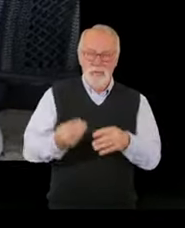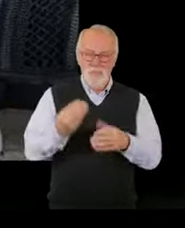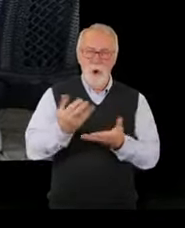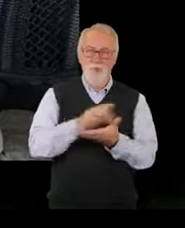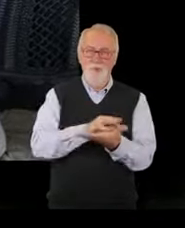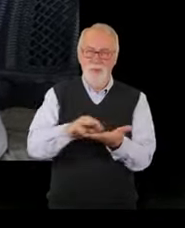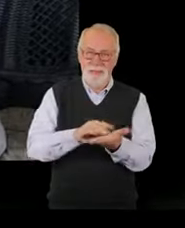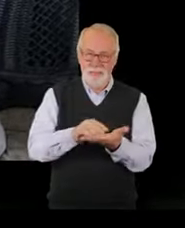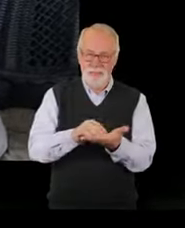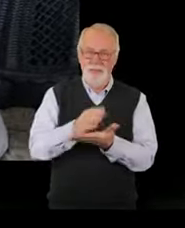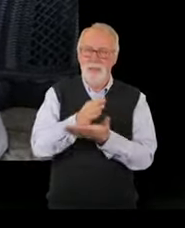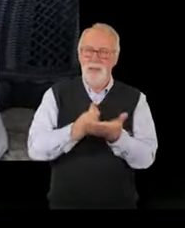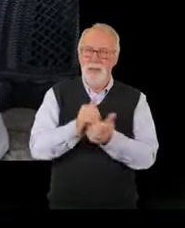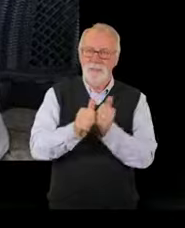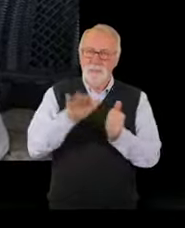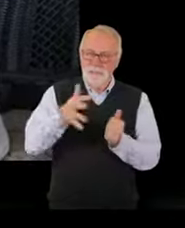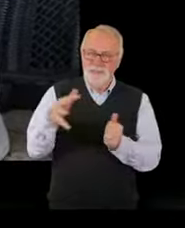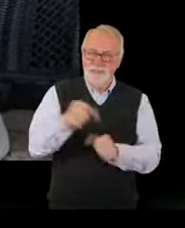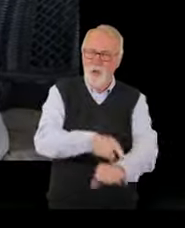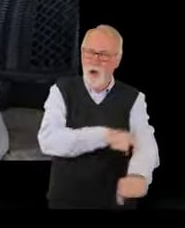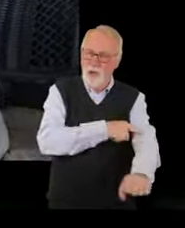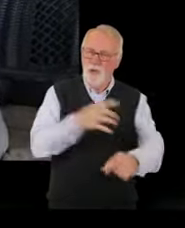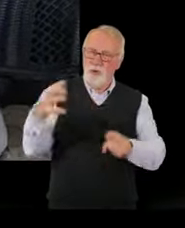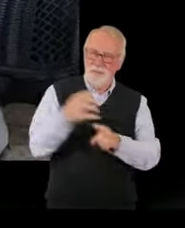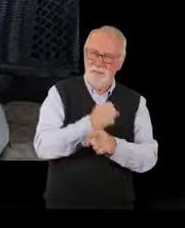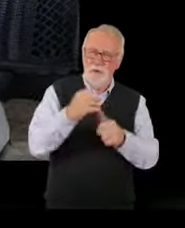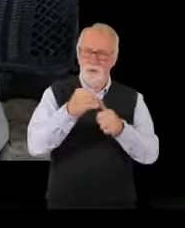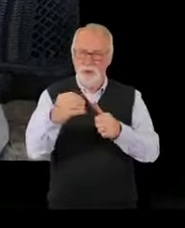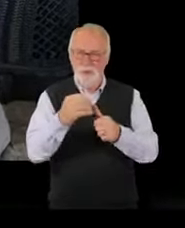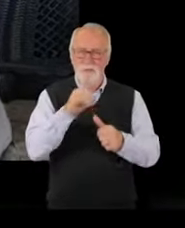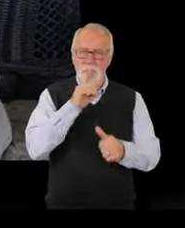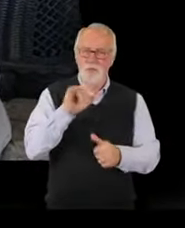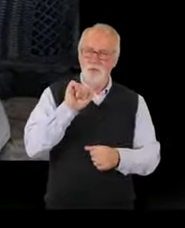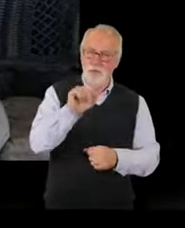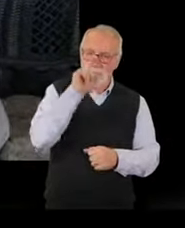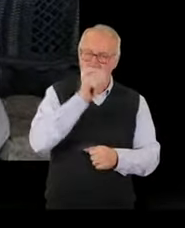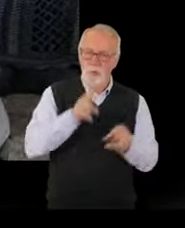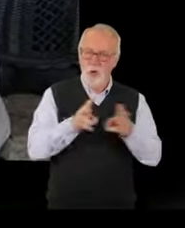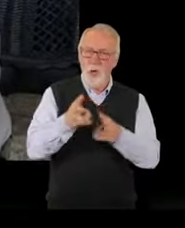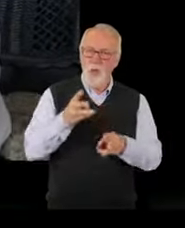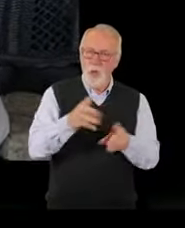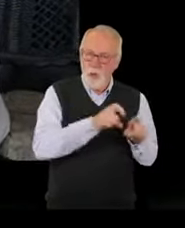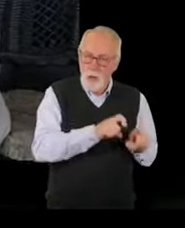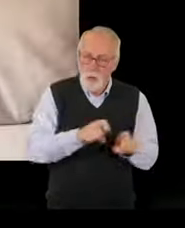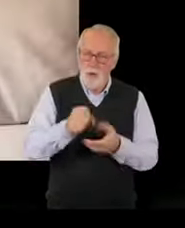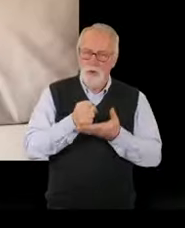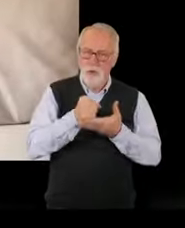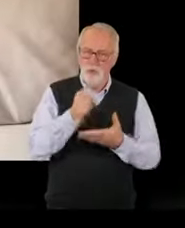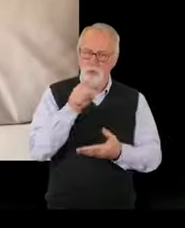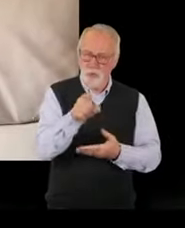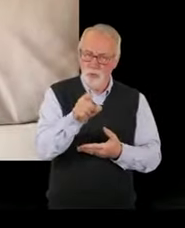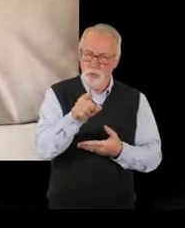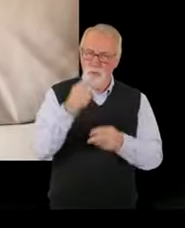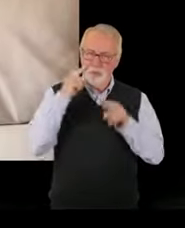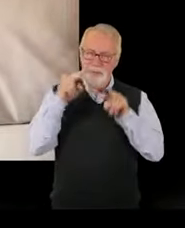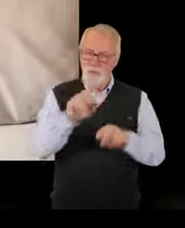will continue to support you and review your needs. You may identify new goals and these can be added to your care plan. I